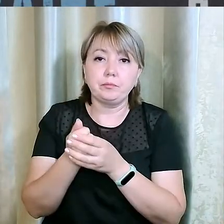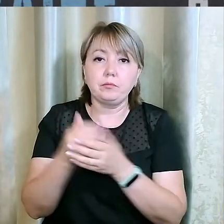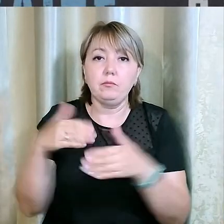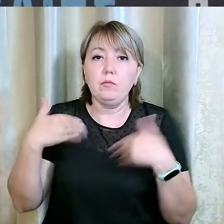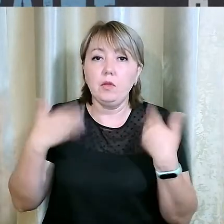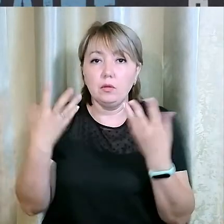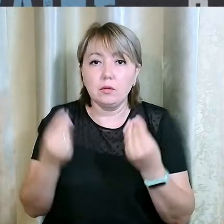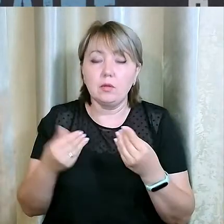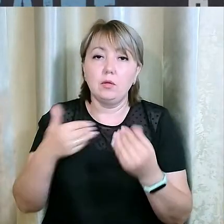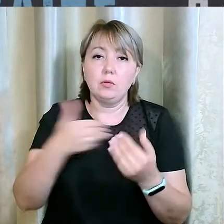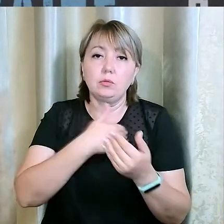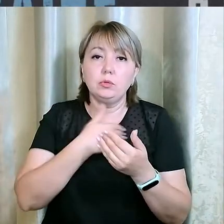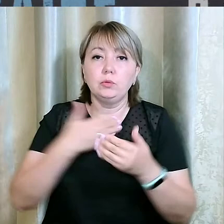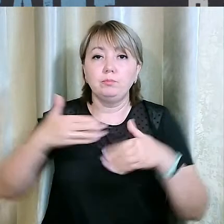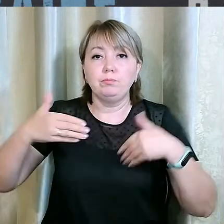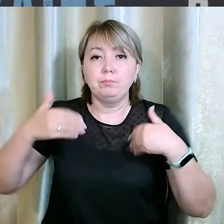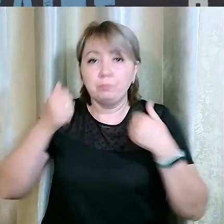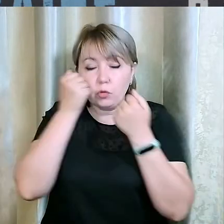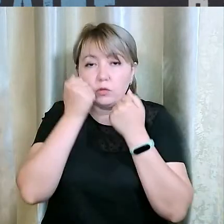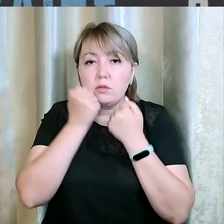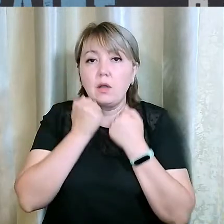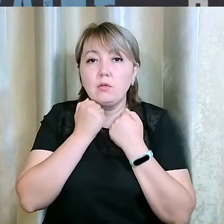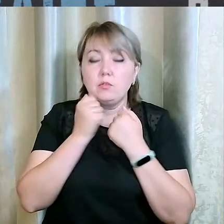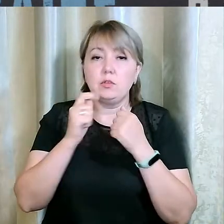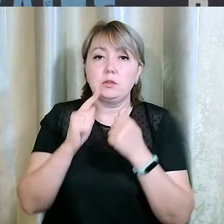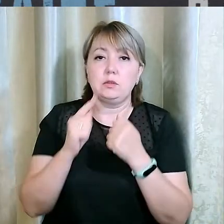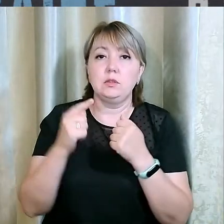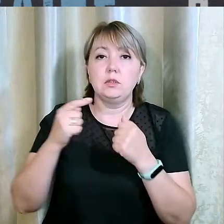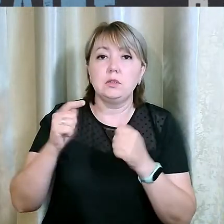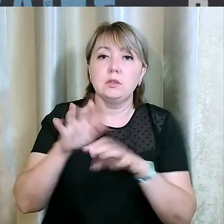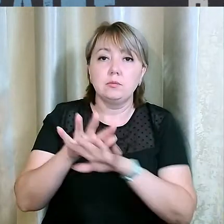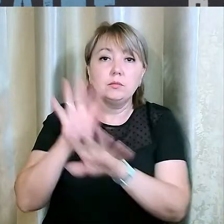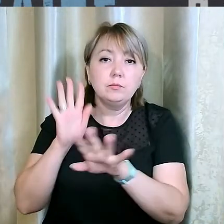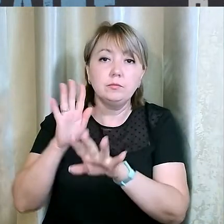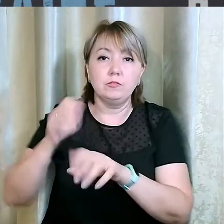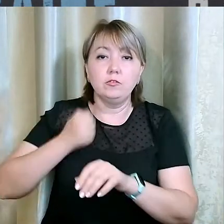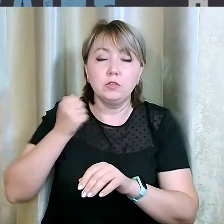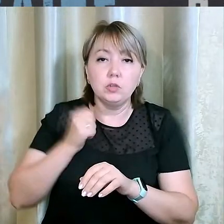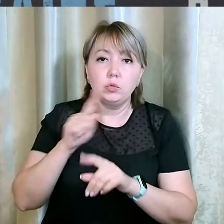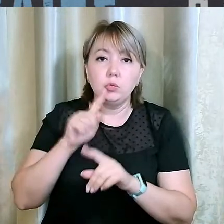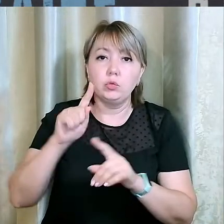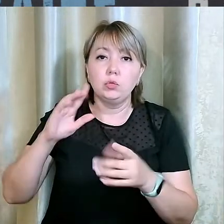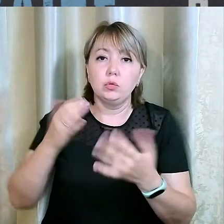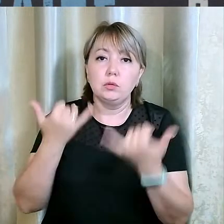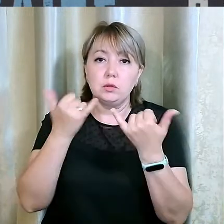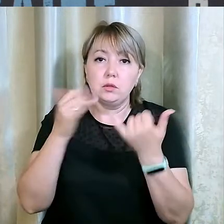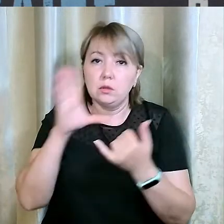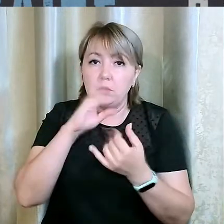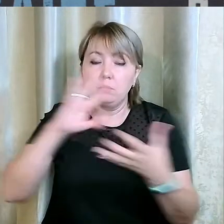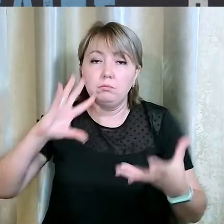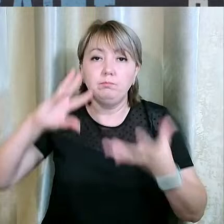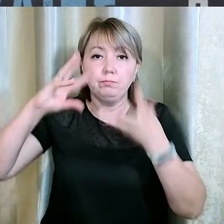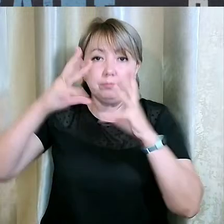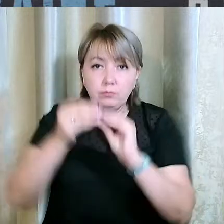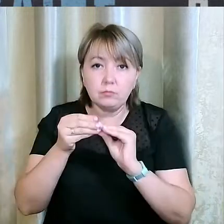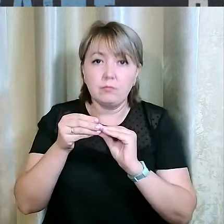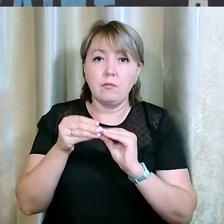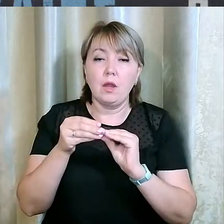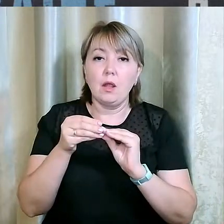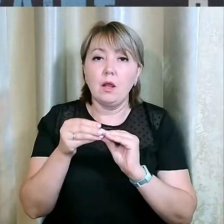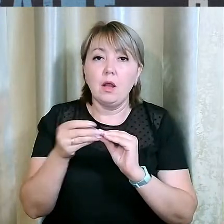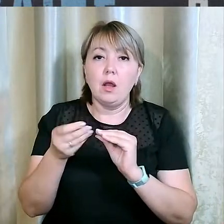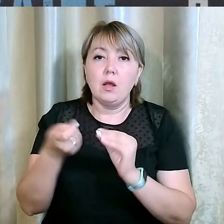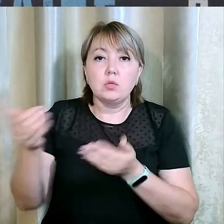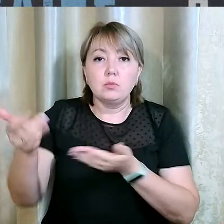Good afternoon. First of all, I would like to thank the armed forces of Ukraine for having this possibility to speak